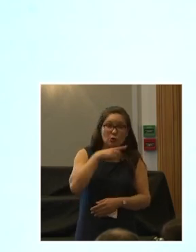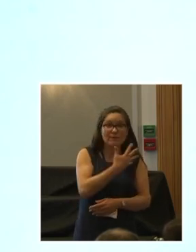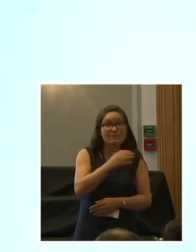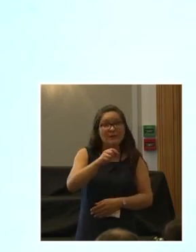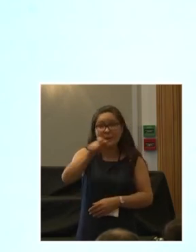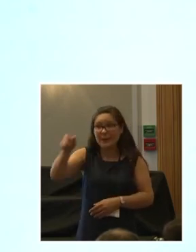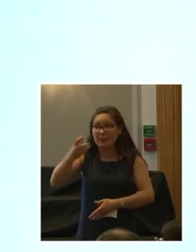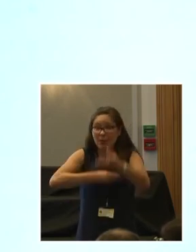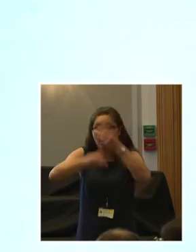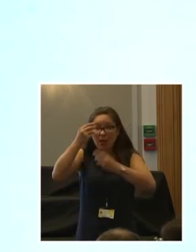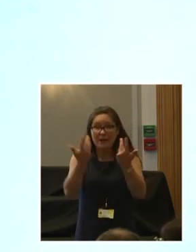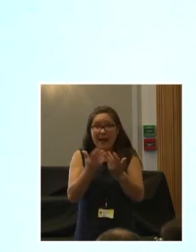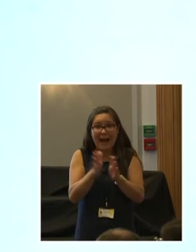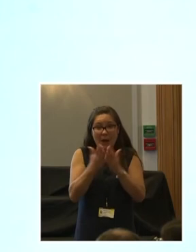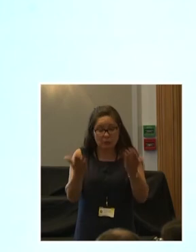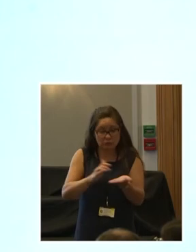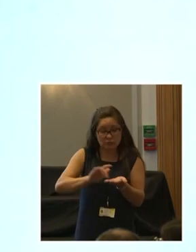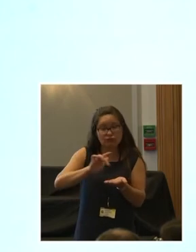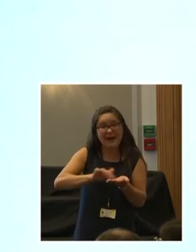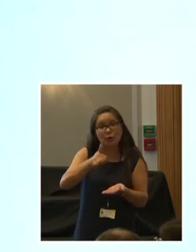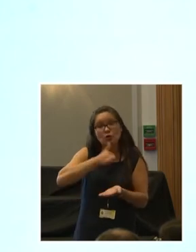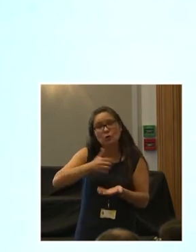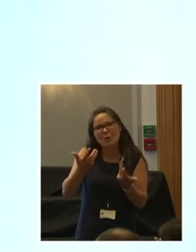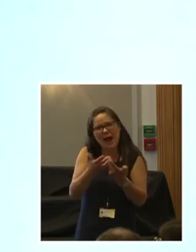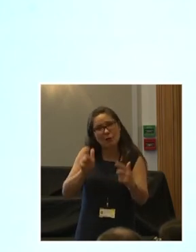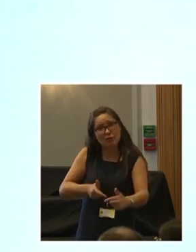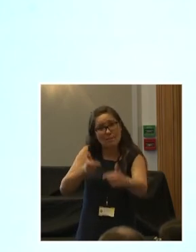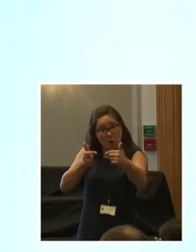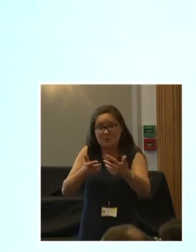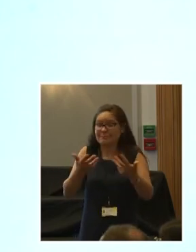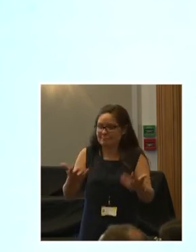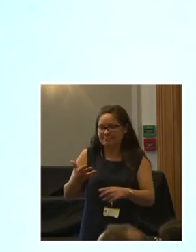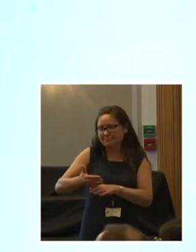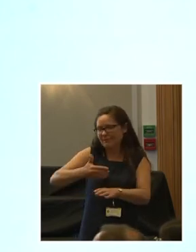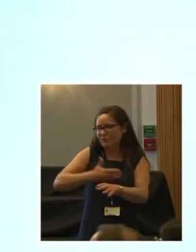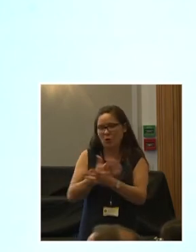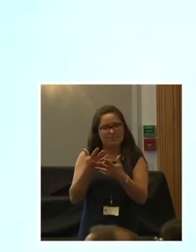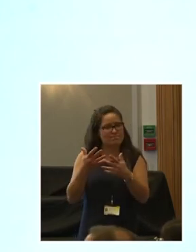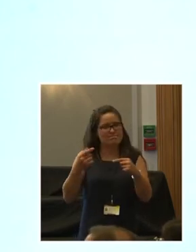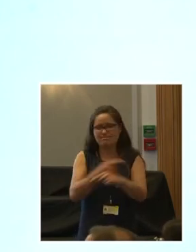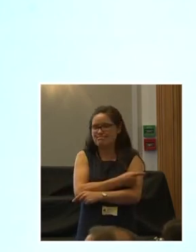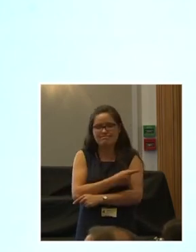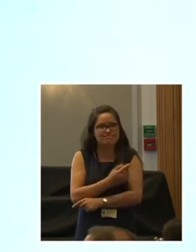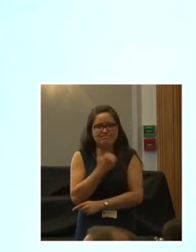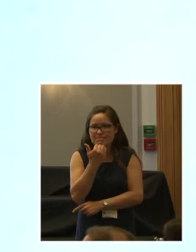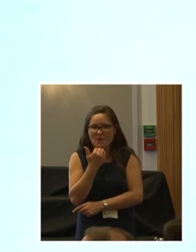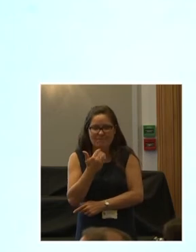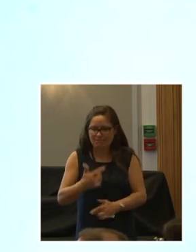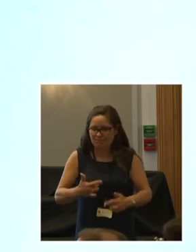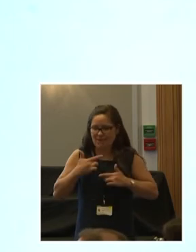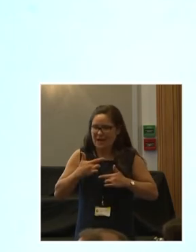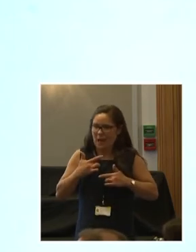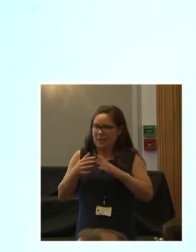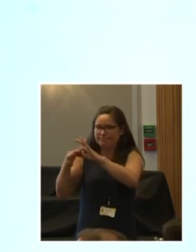learn Braille remotely. And I think that's something that has been missing up until now, is that sense of community. While we all